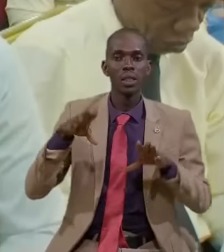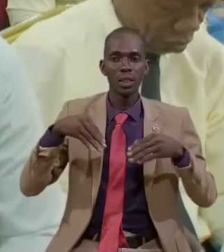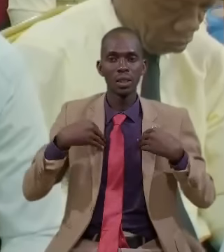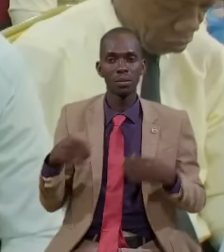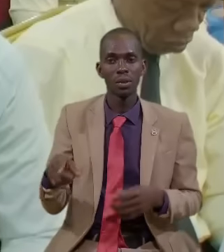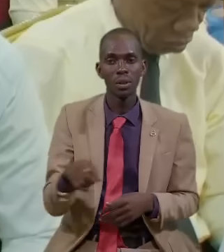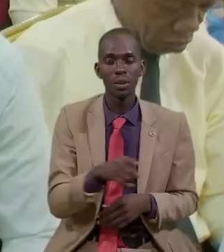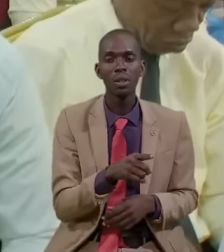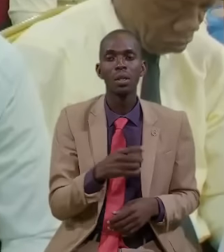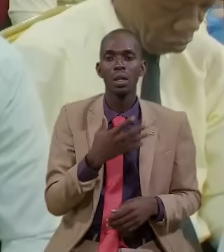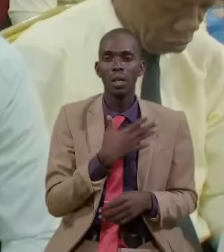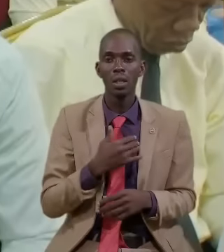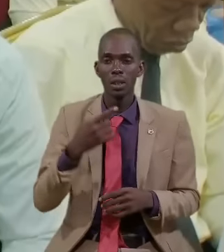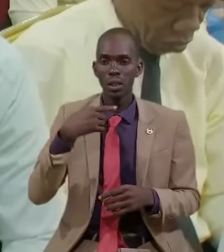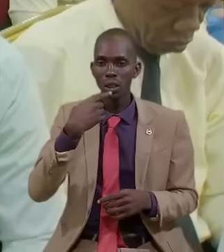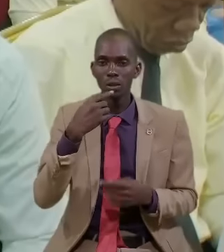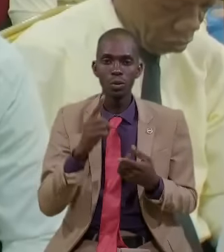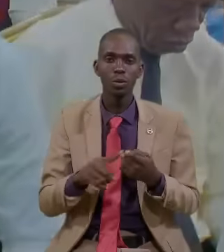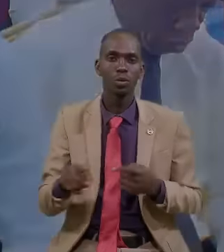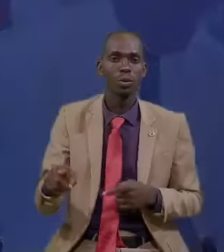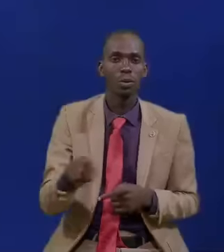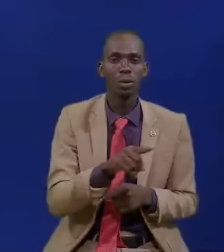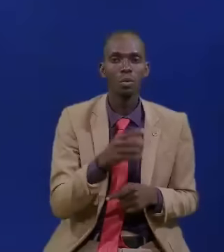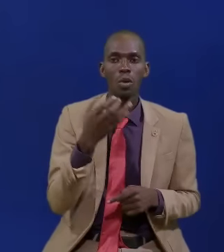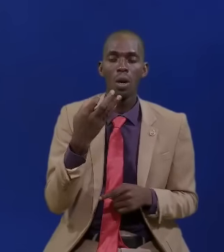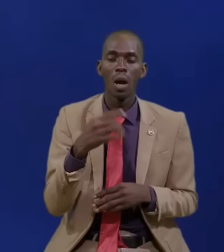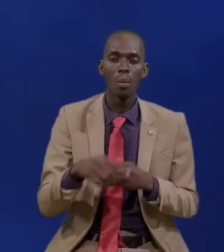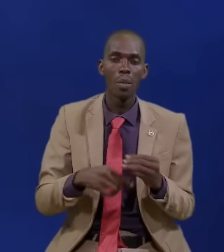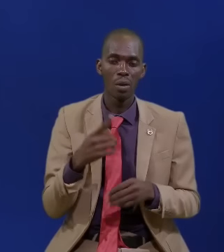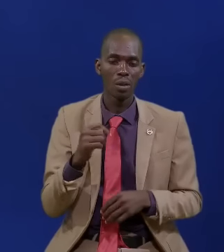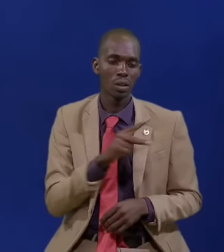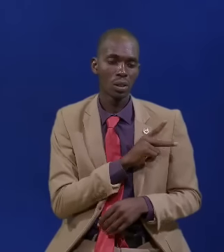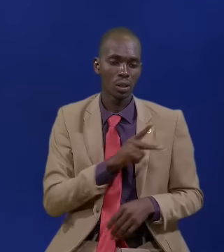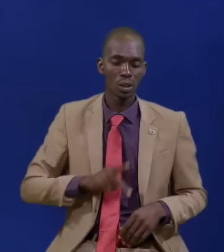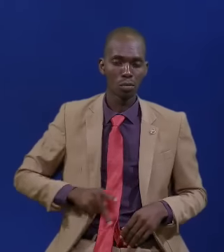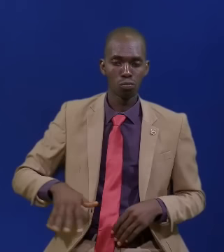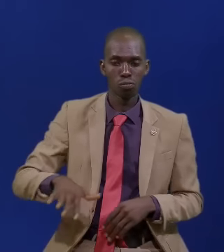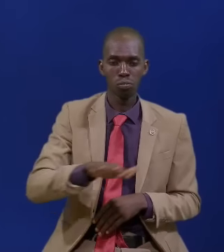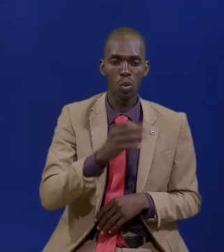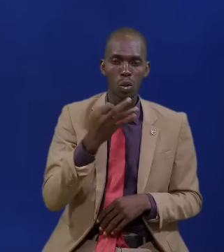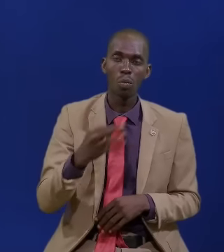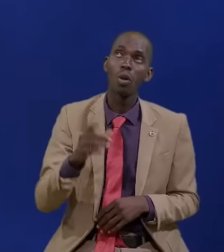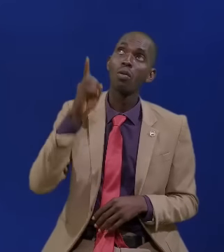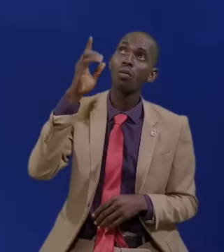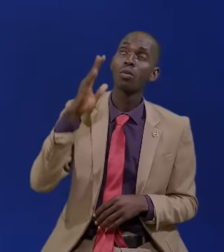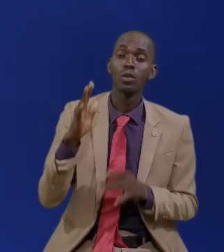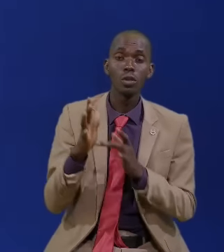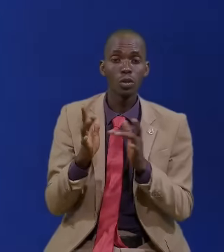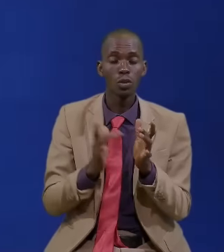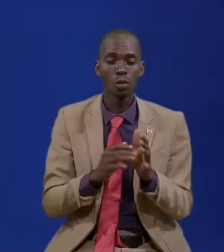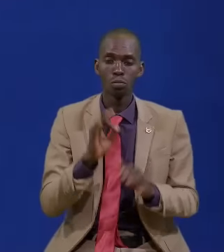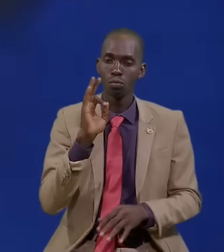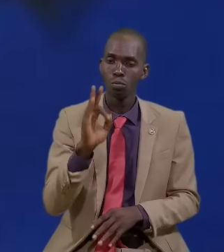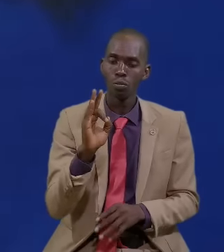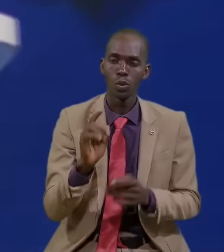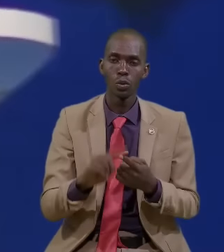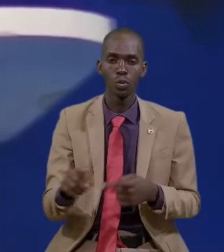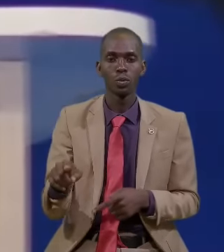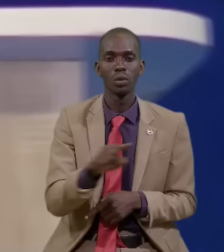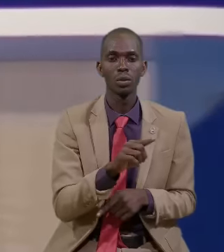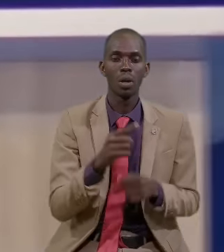unto them of the kingdom of God. He spake unto them. He proclaimed